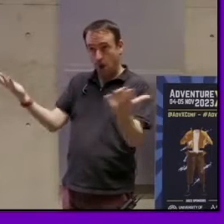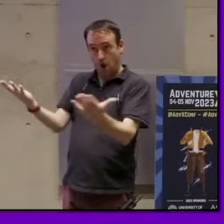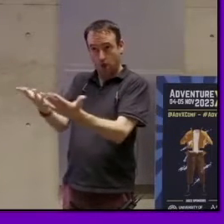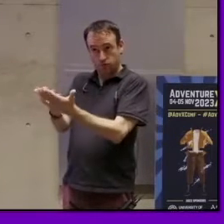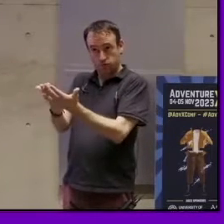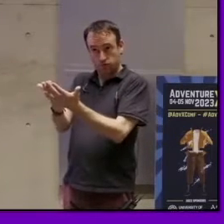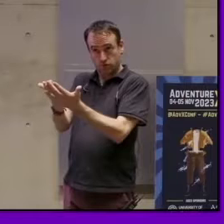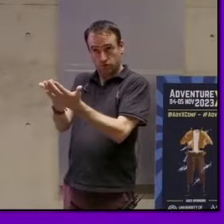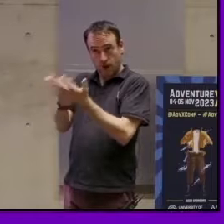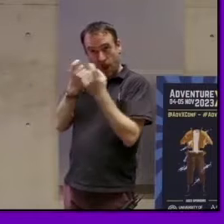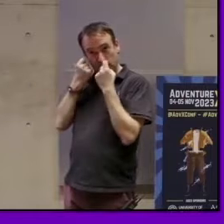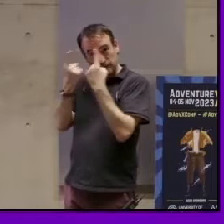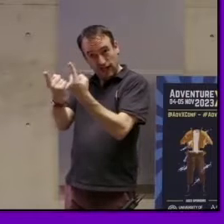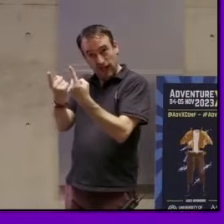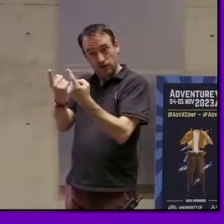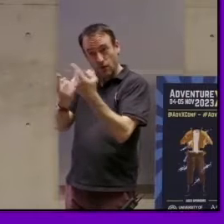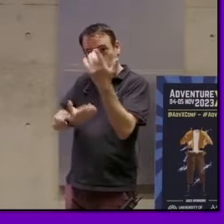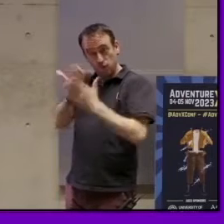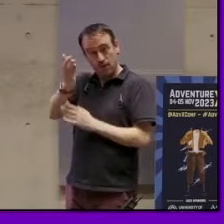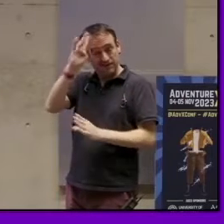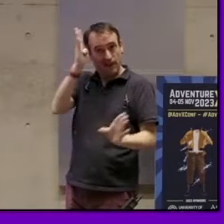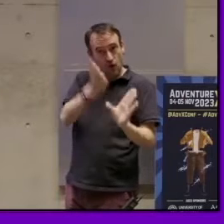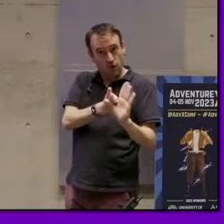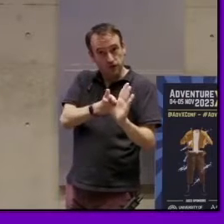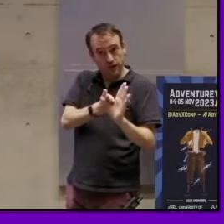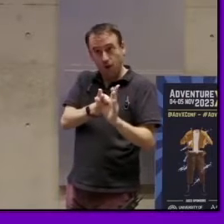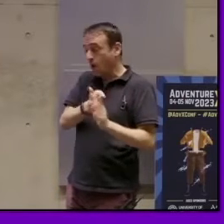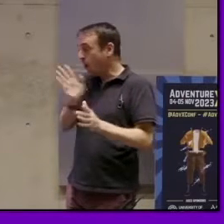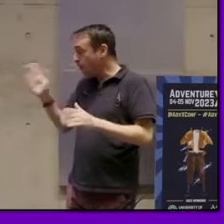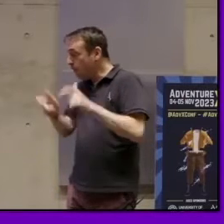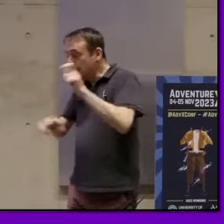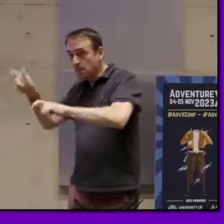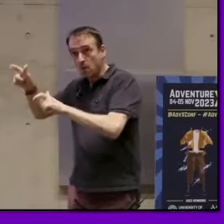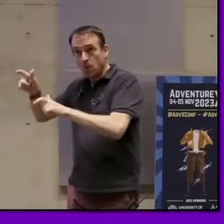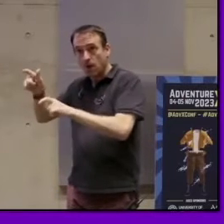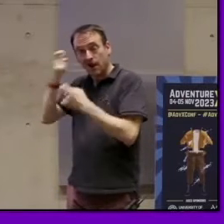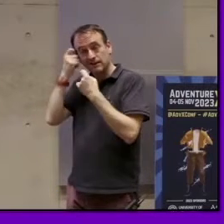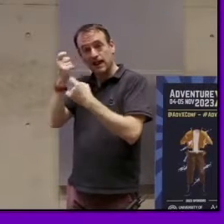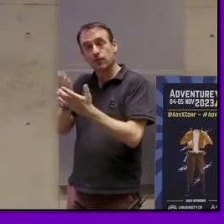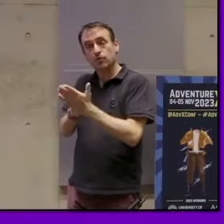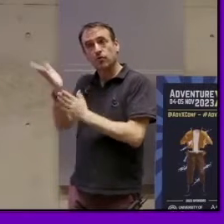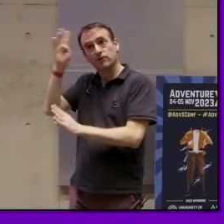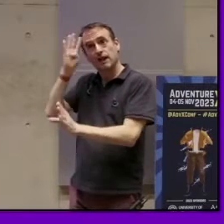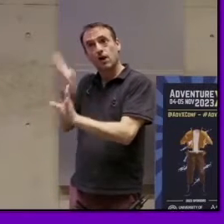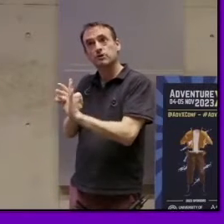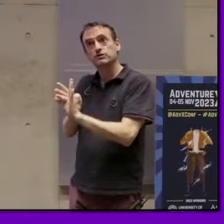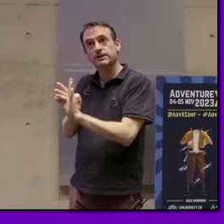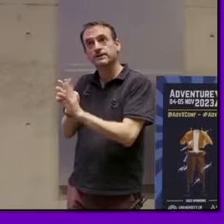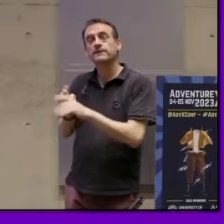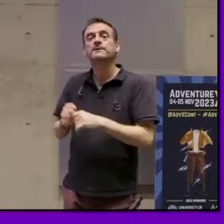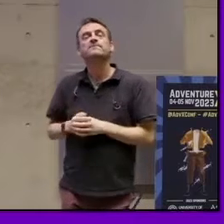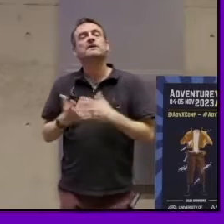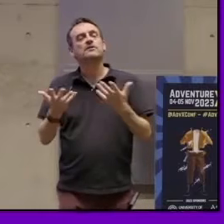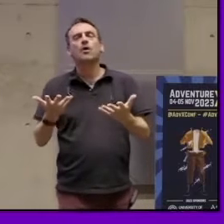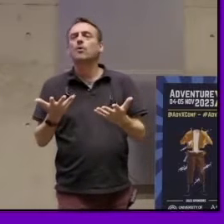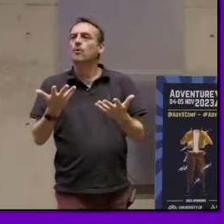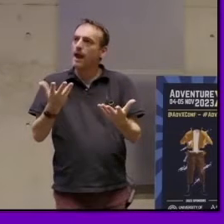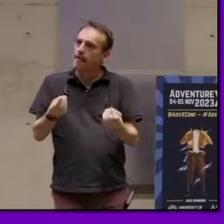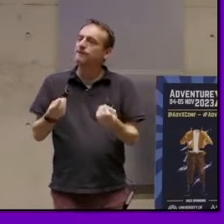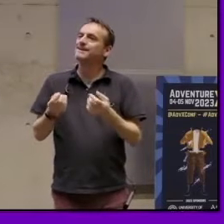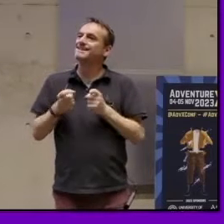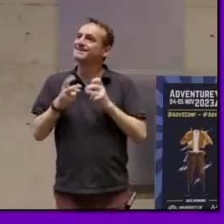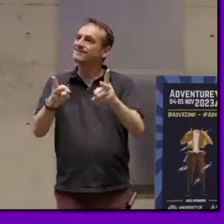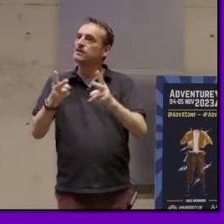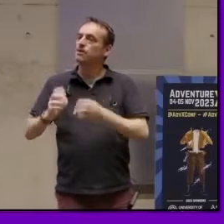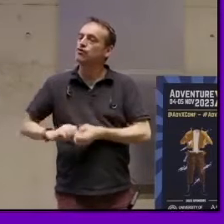of project with money that has a producer, a creative producer, who steps in and tries to understand all these things. What you can then